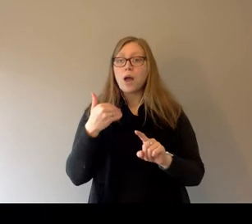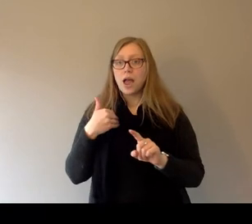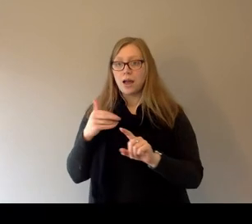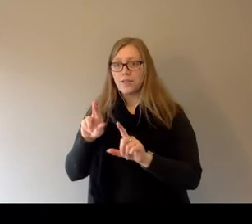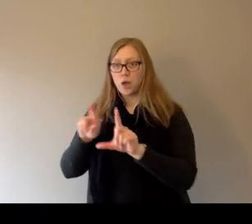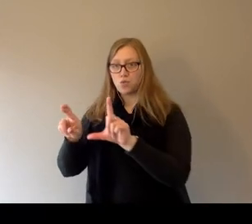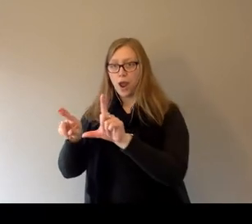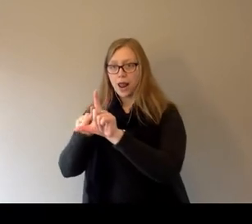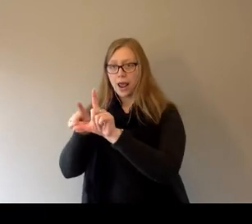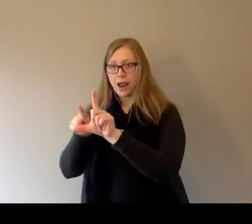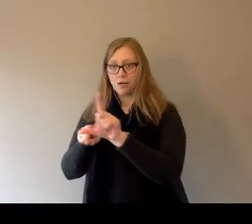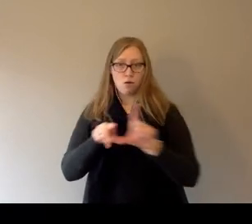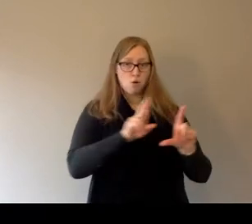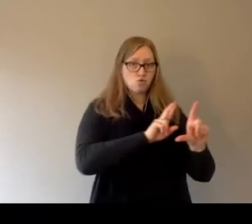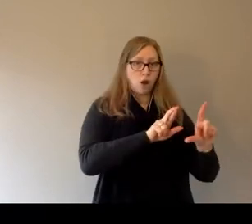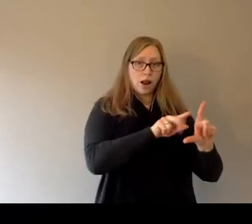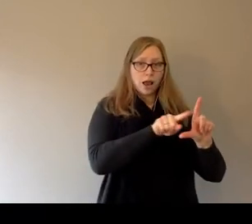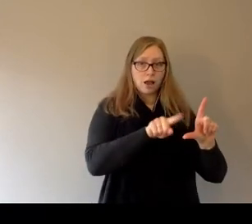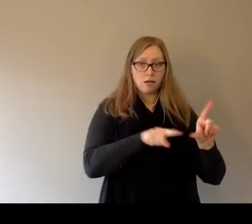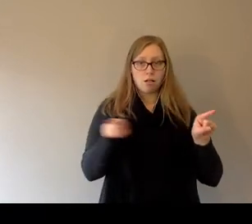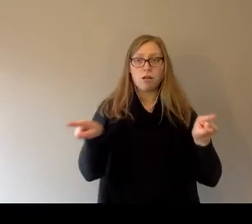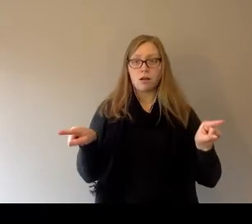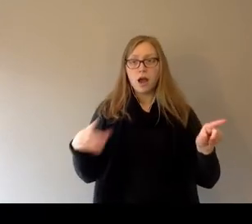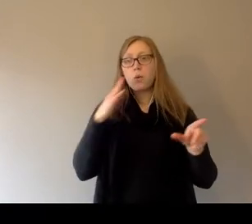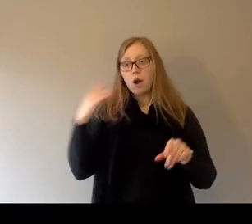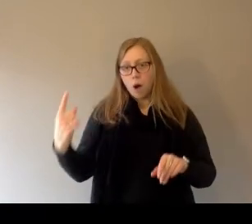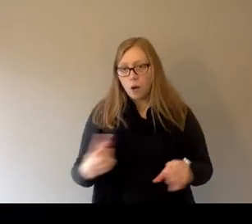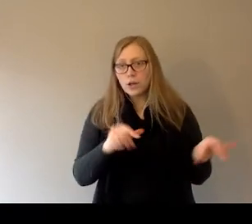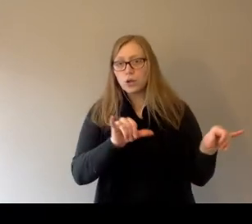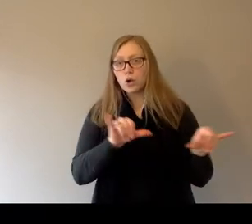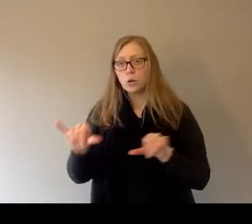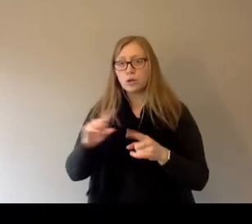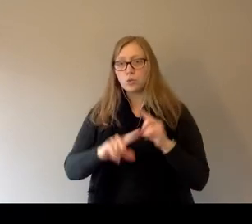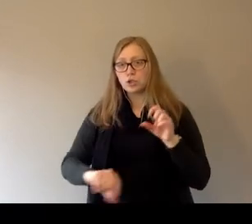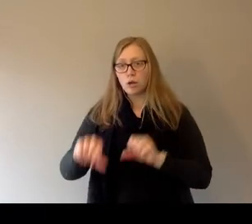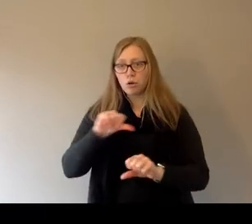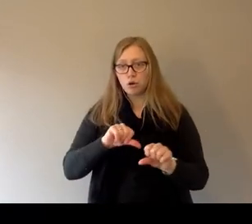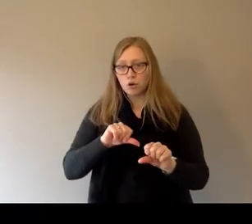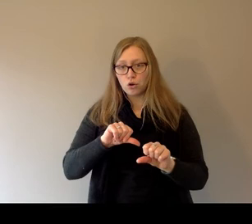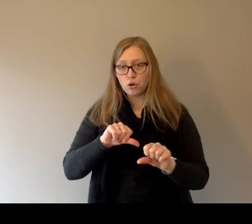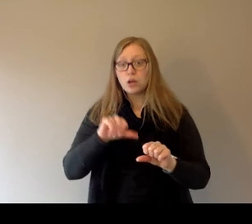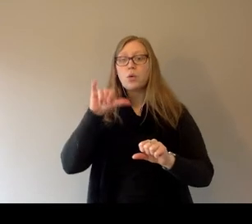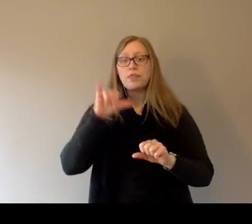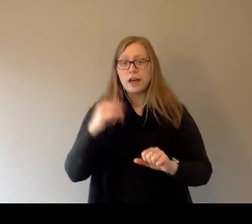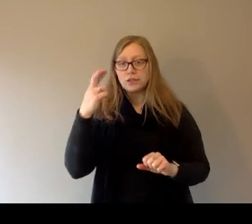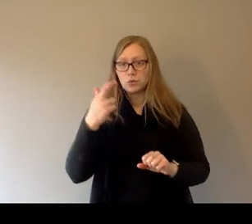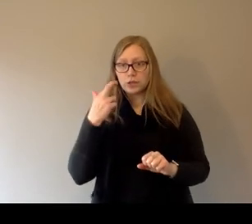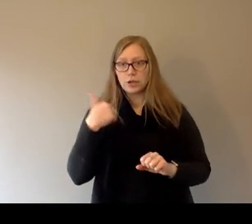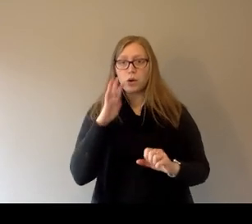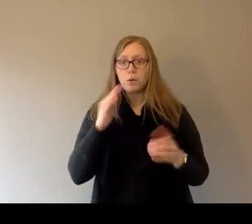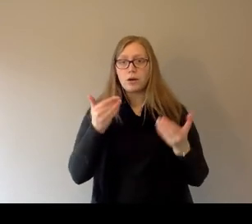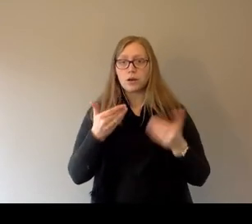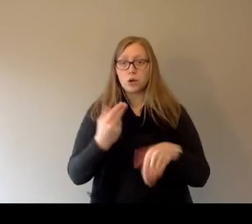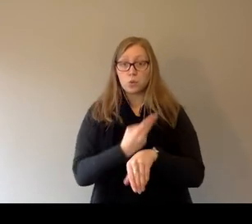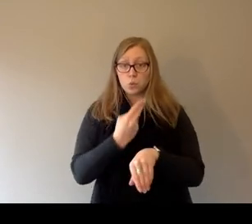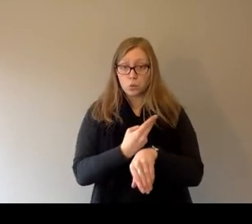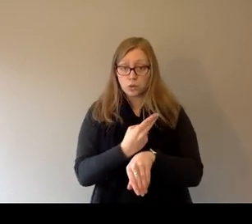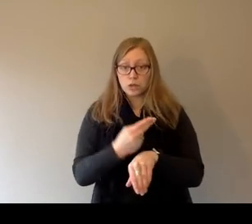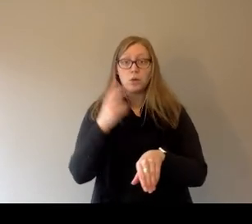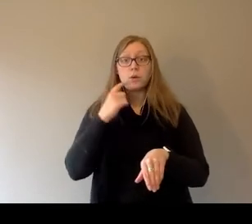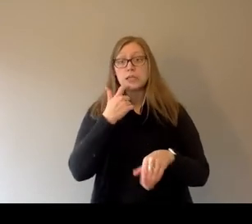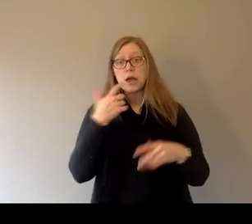each of these triangles, and we know right angles are always congruent. So that's the reasoning we're going to use. So we're going to say,